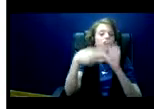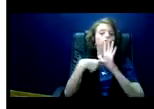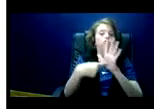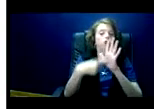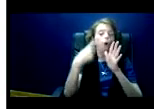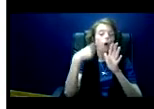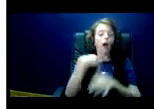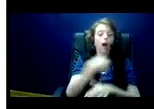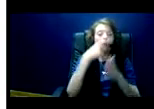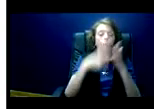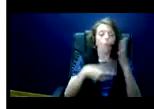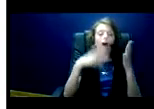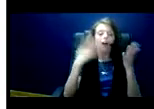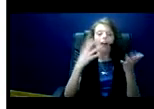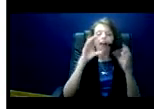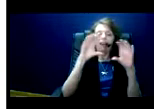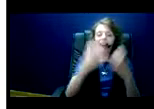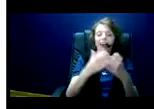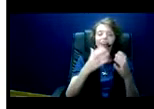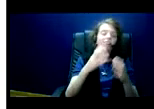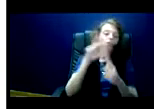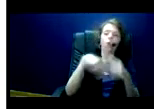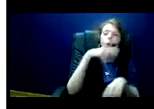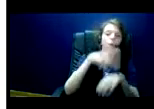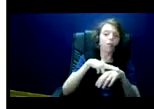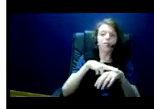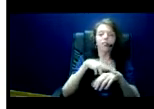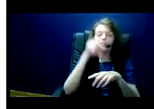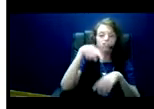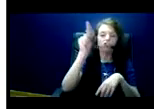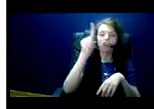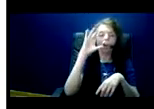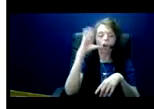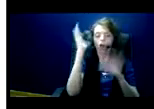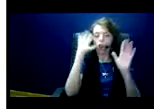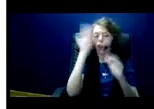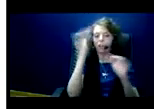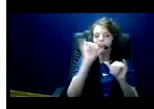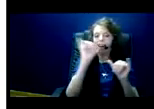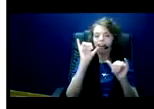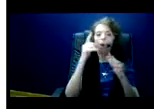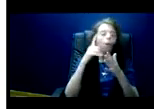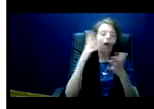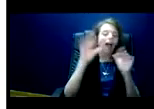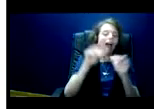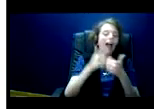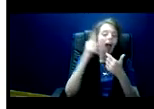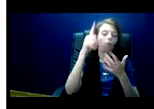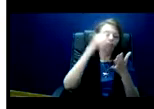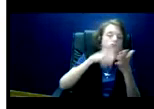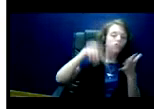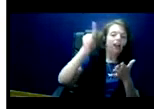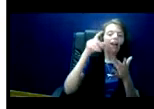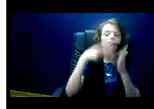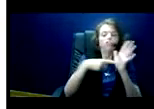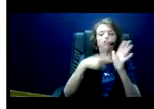a classic collab check looks like? Maybe just like a big gesture and saying that word. Could you